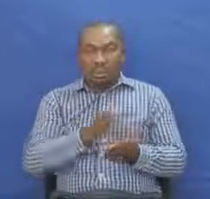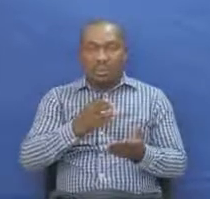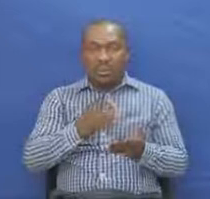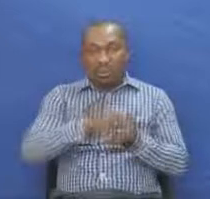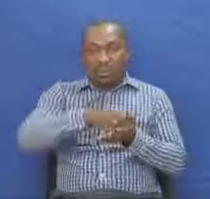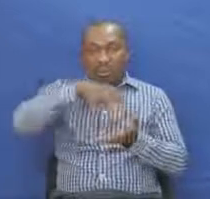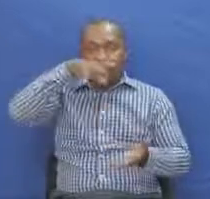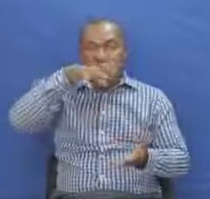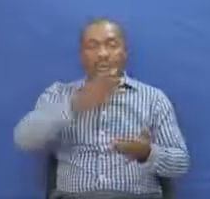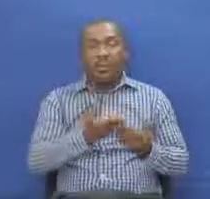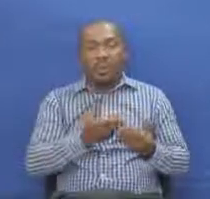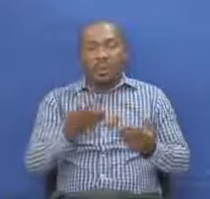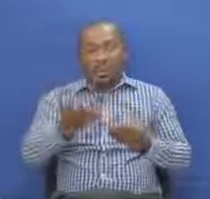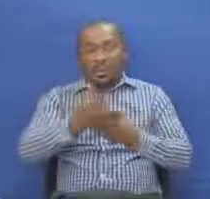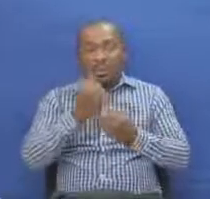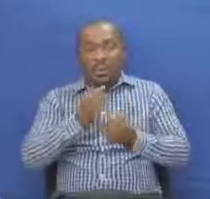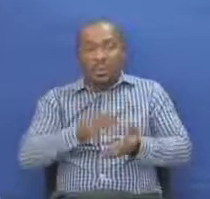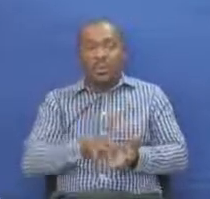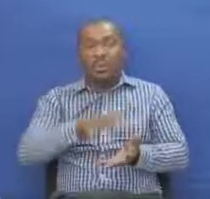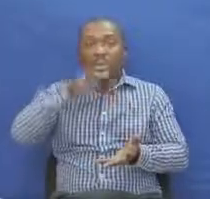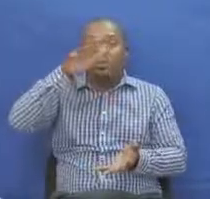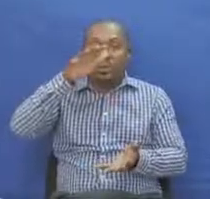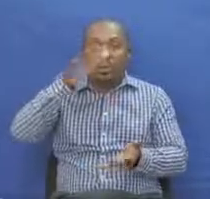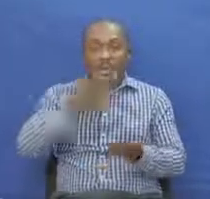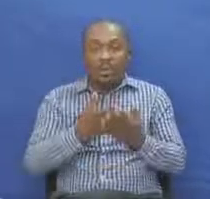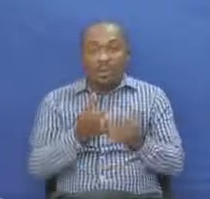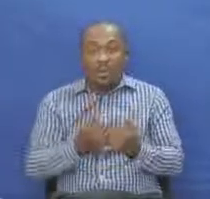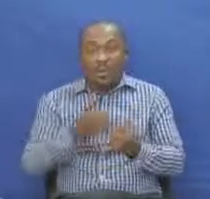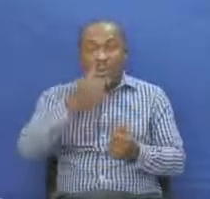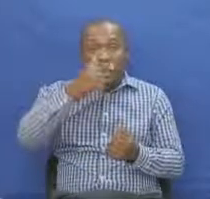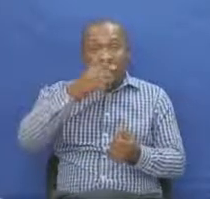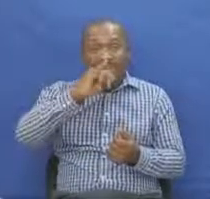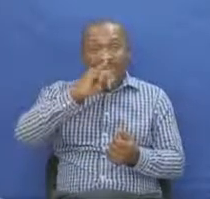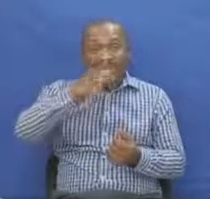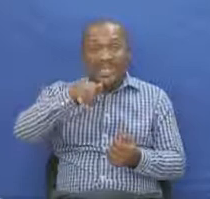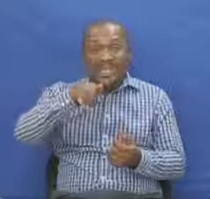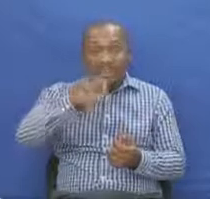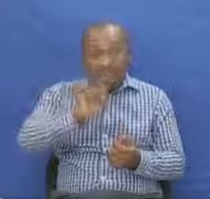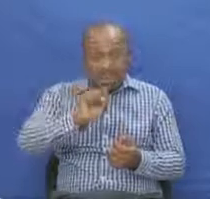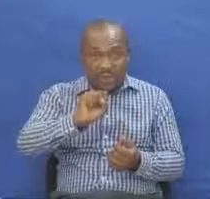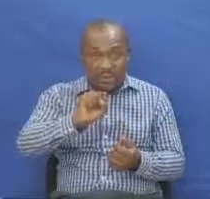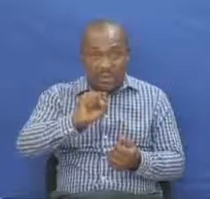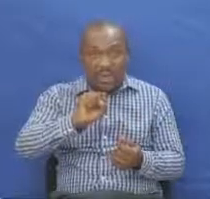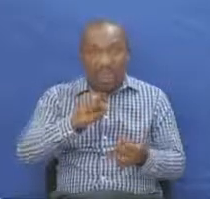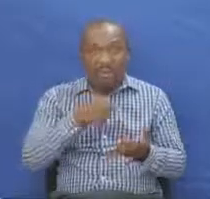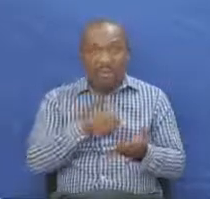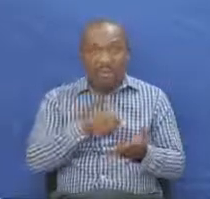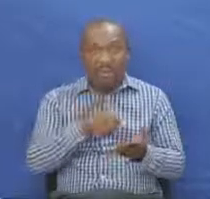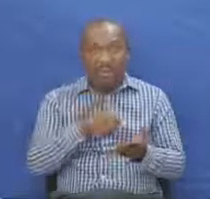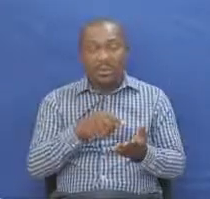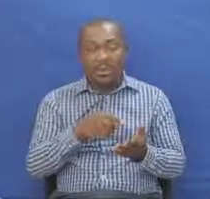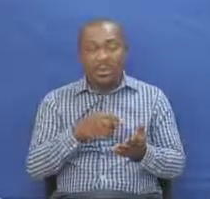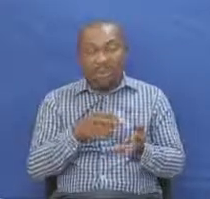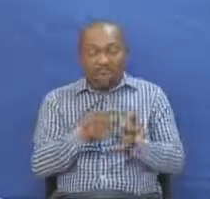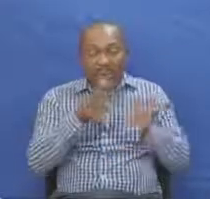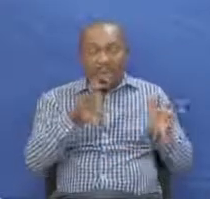tips, the cells tend to enlarge, divide mitotically to form many cells, which bring about the growth